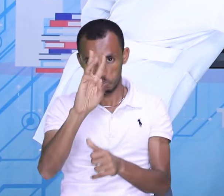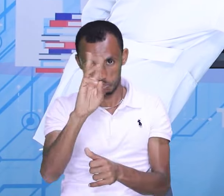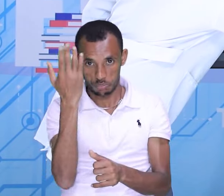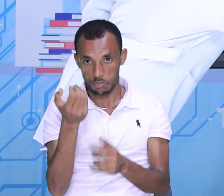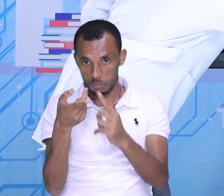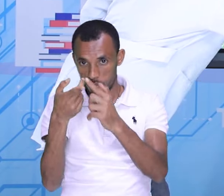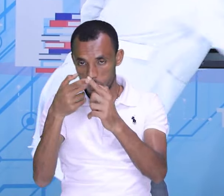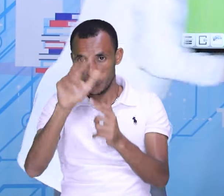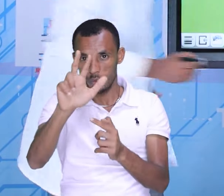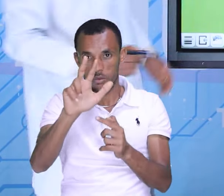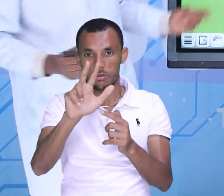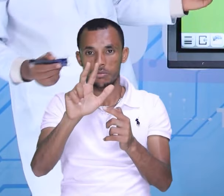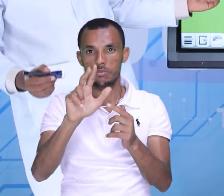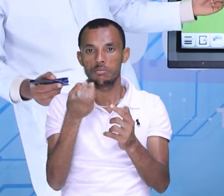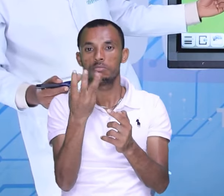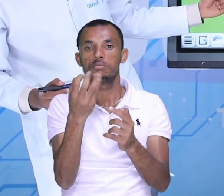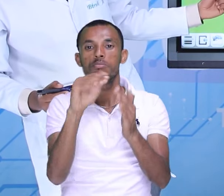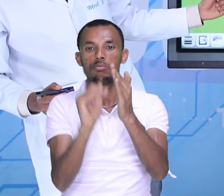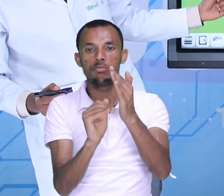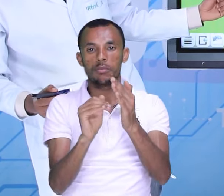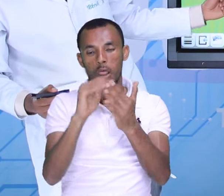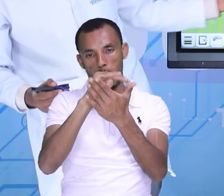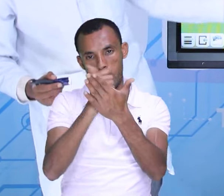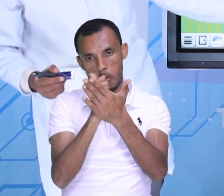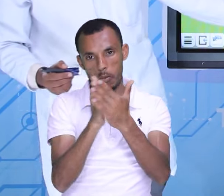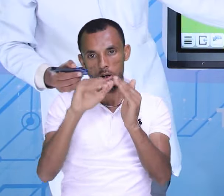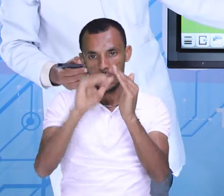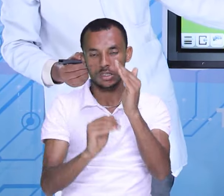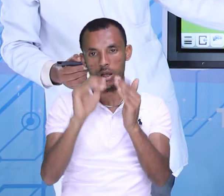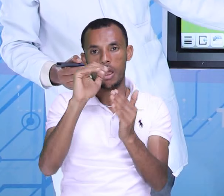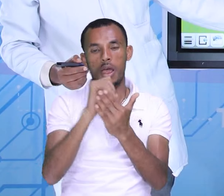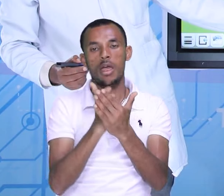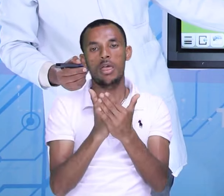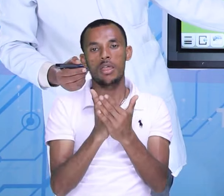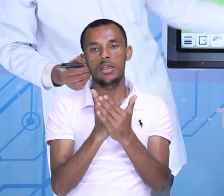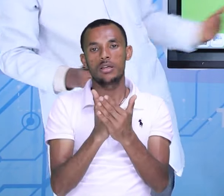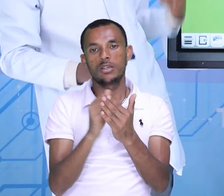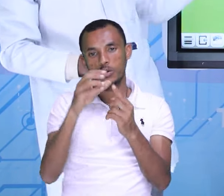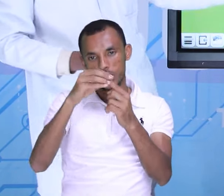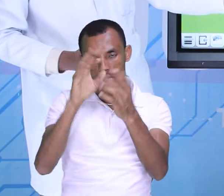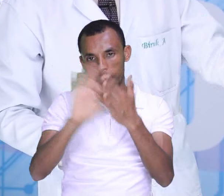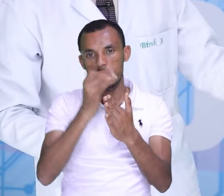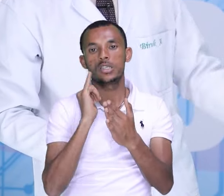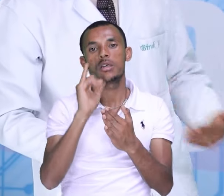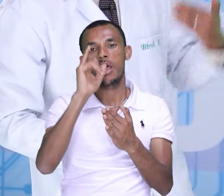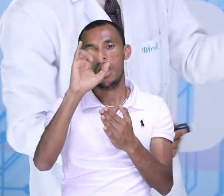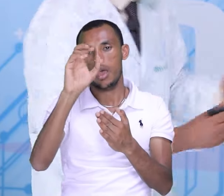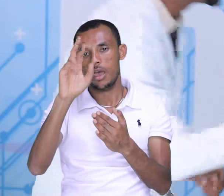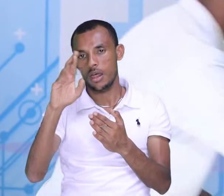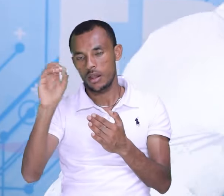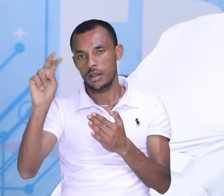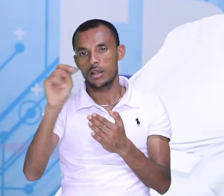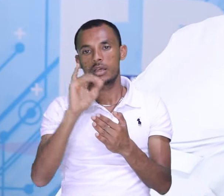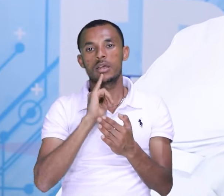reaction. This one is iron is plus 2. The oxidation number of iron is plus 3. Therefore, it increases by how much? By